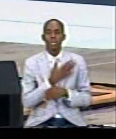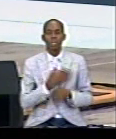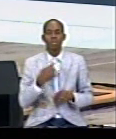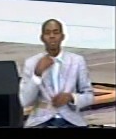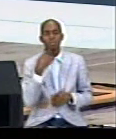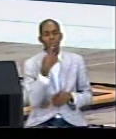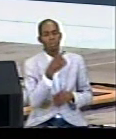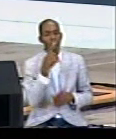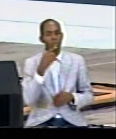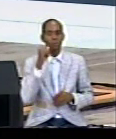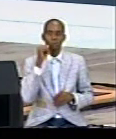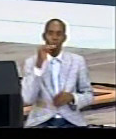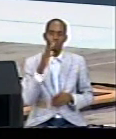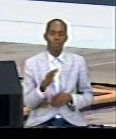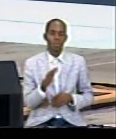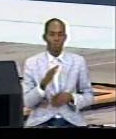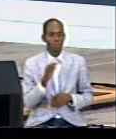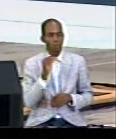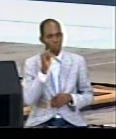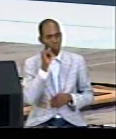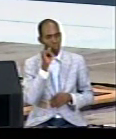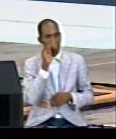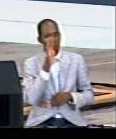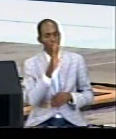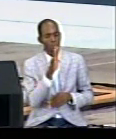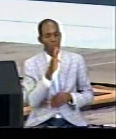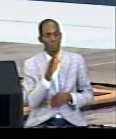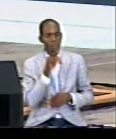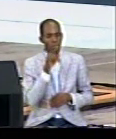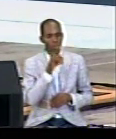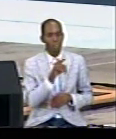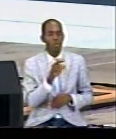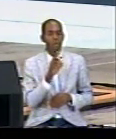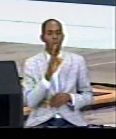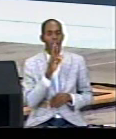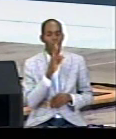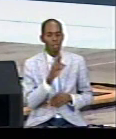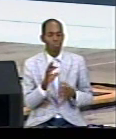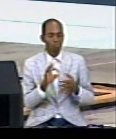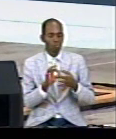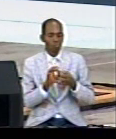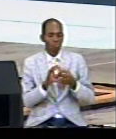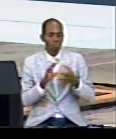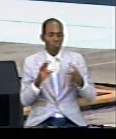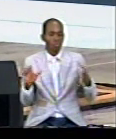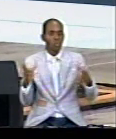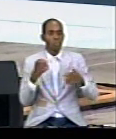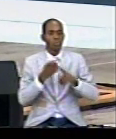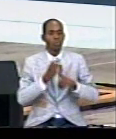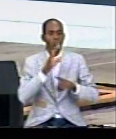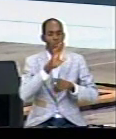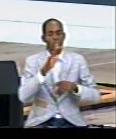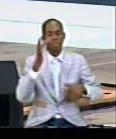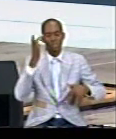unto her, woman, thou art loosed from thine